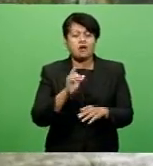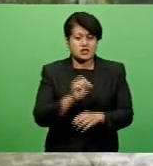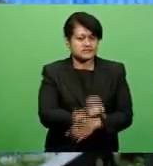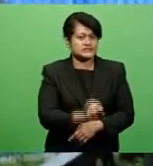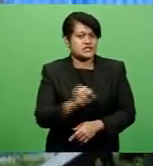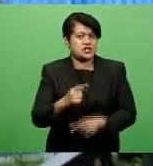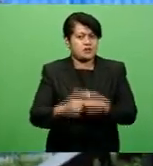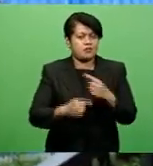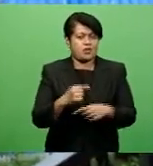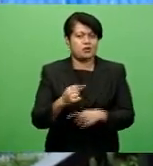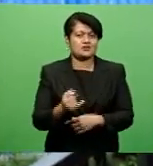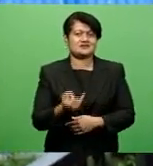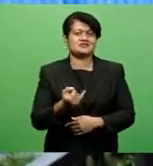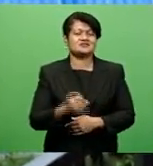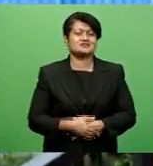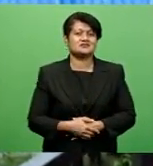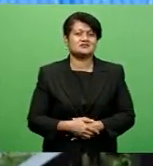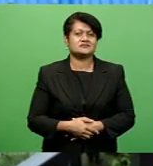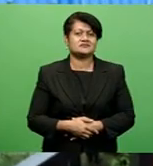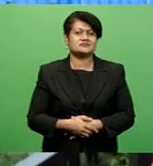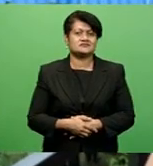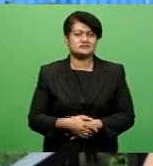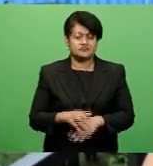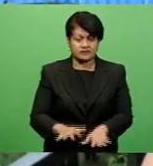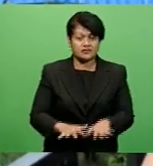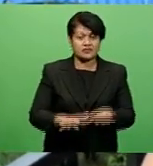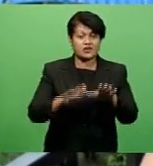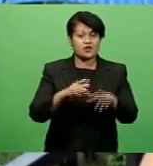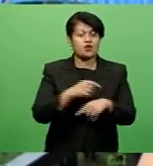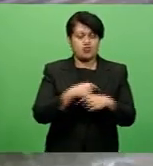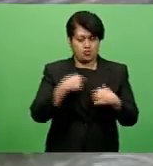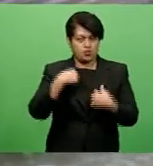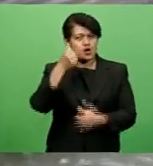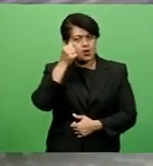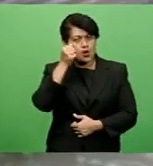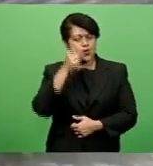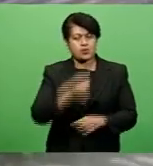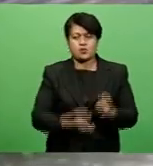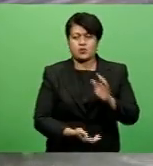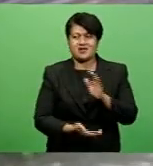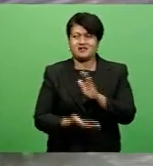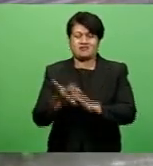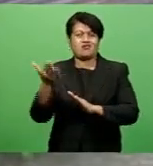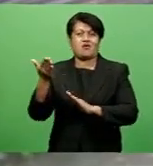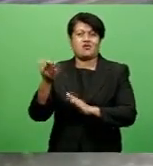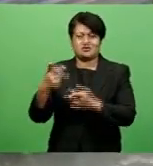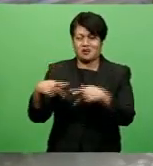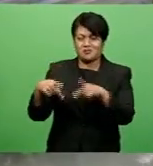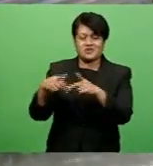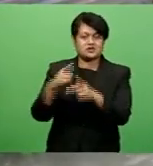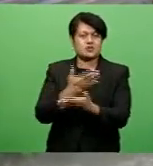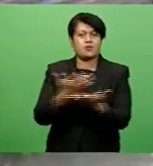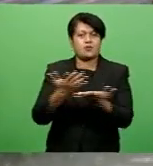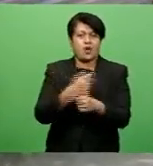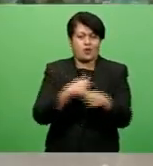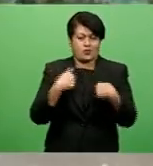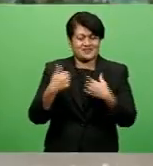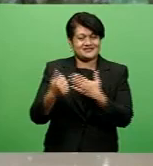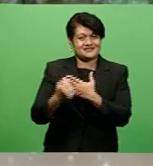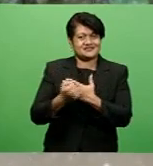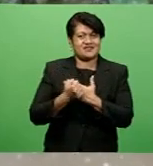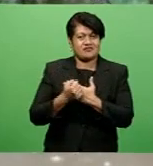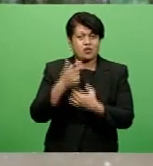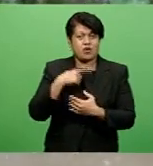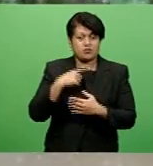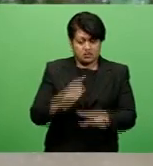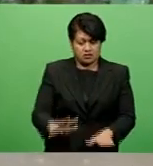high tide. At the moment, if the flooding starts, then we'll have to move to a place where we are secured because the water level is like up